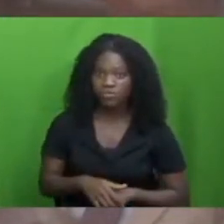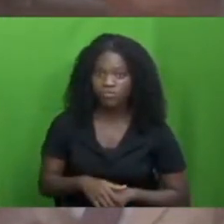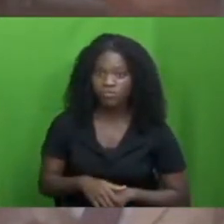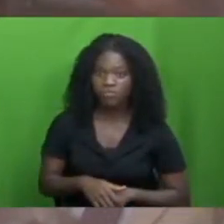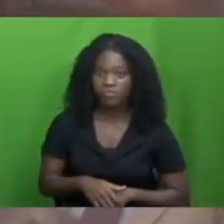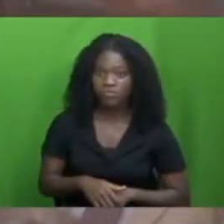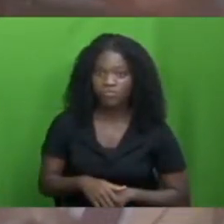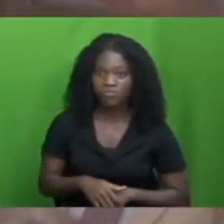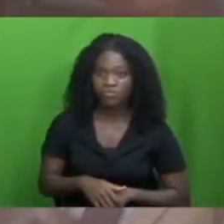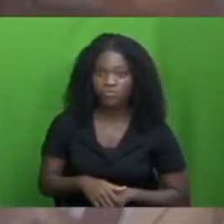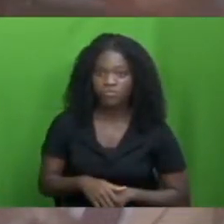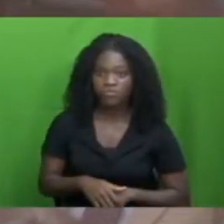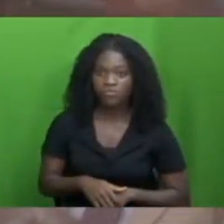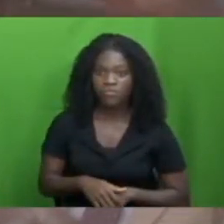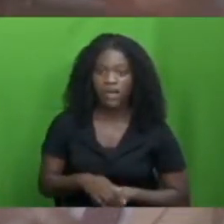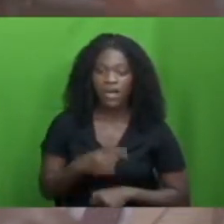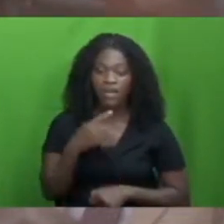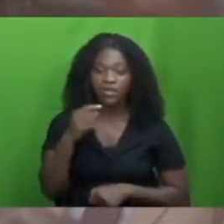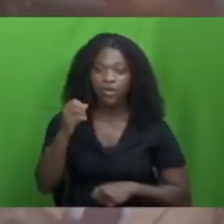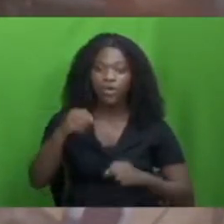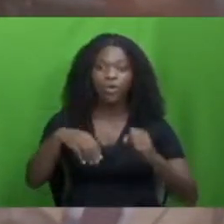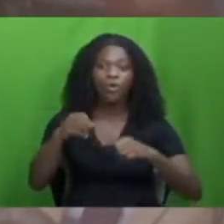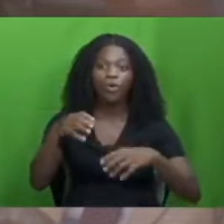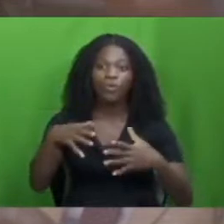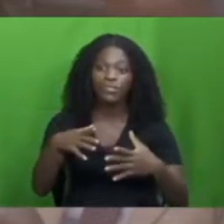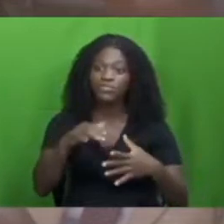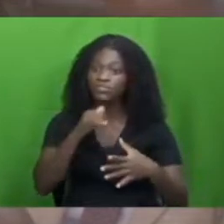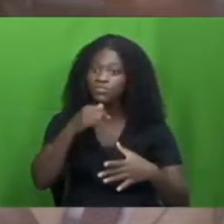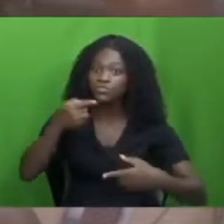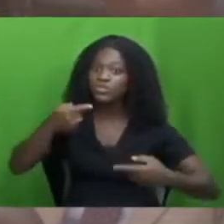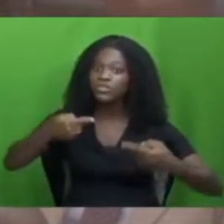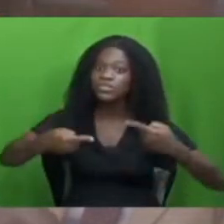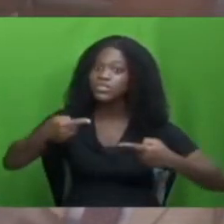would debate it from tomorrow.